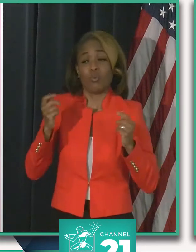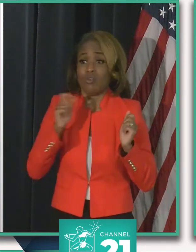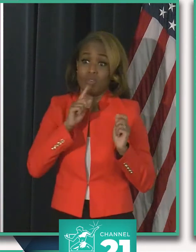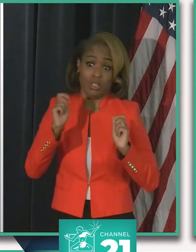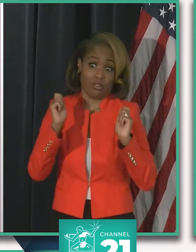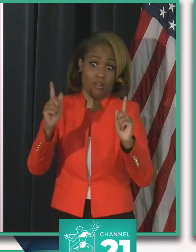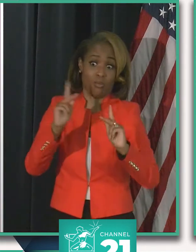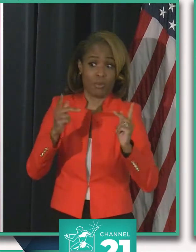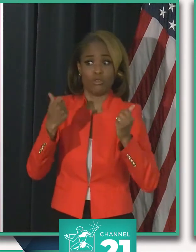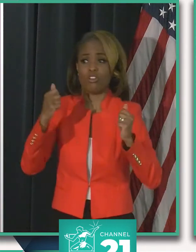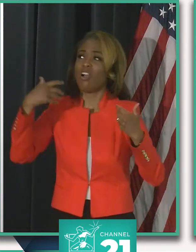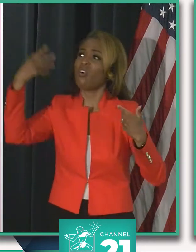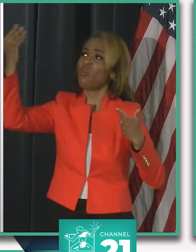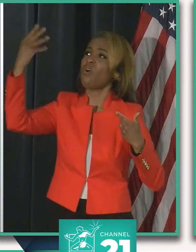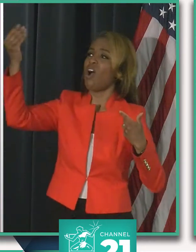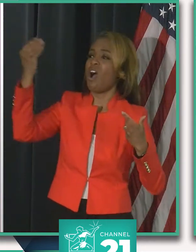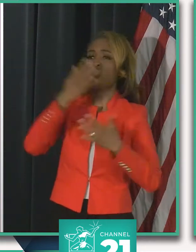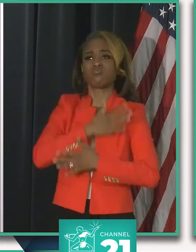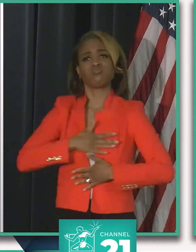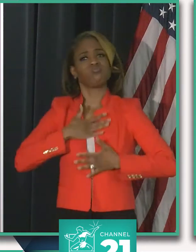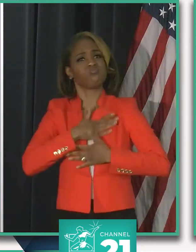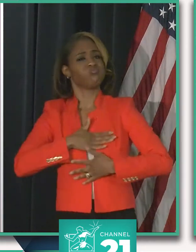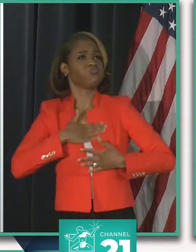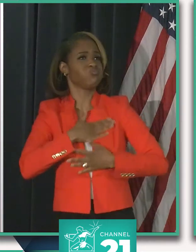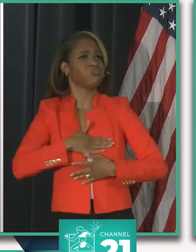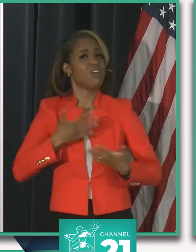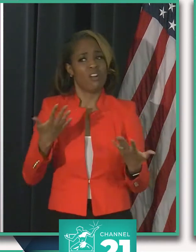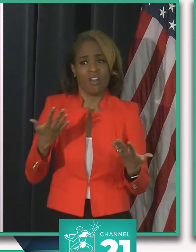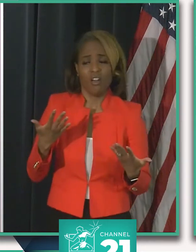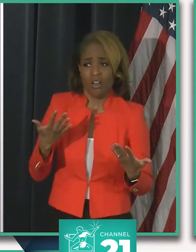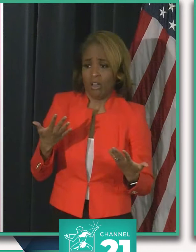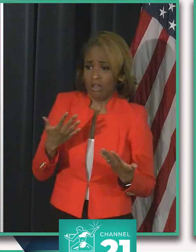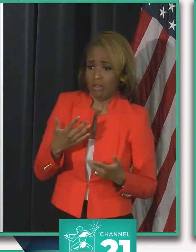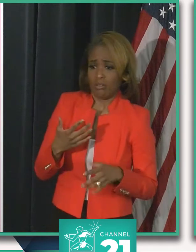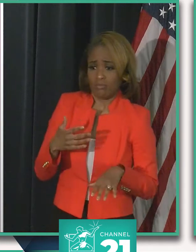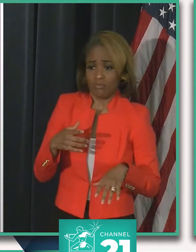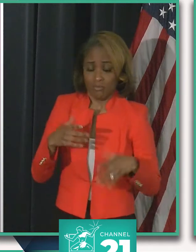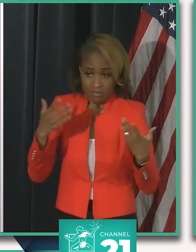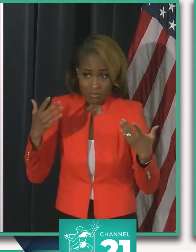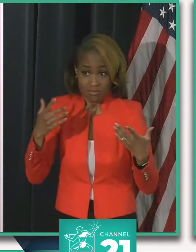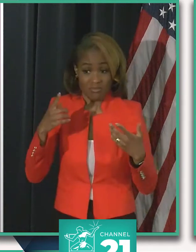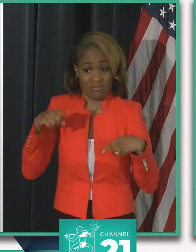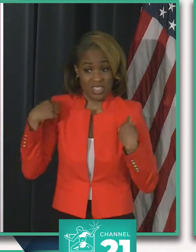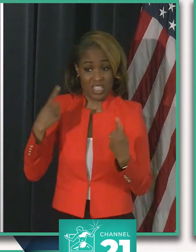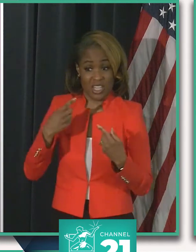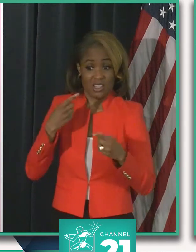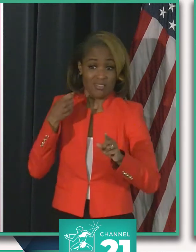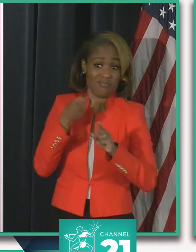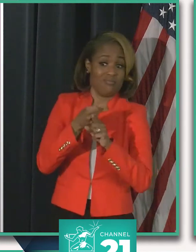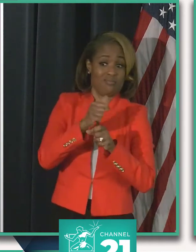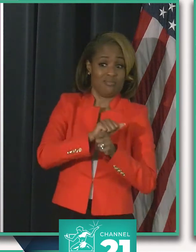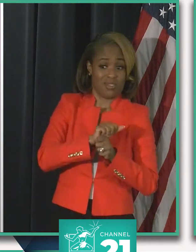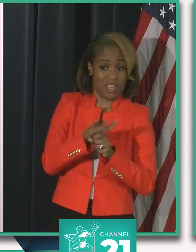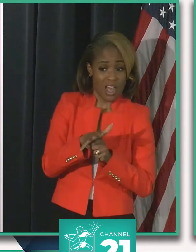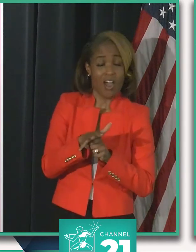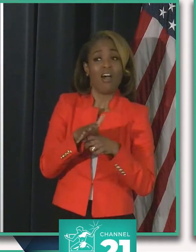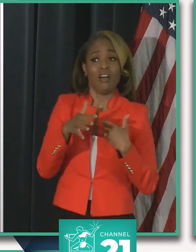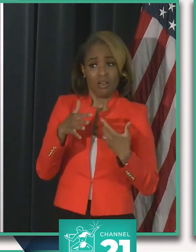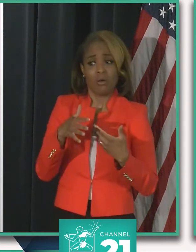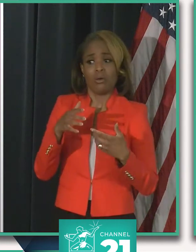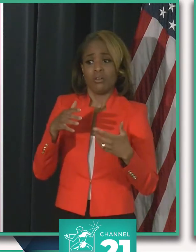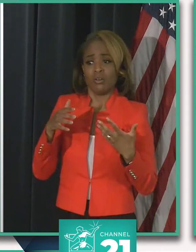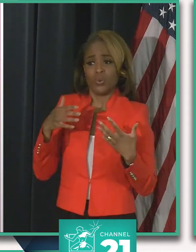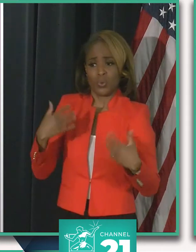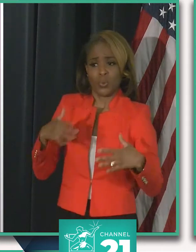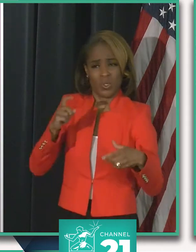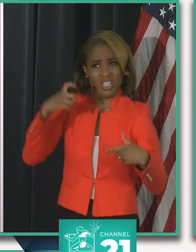get out and enjoy some outdoors time, you know, given COVID has been a relief. But the driving, the